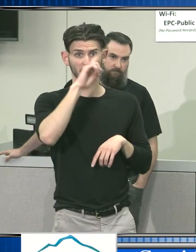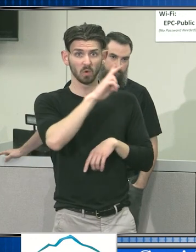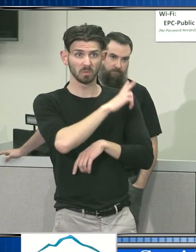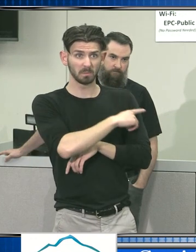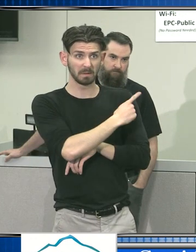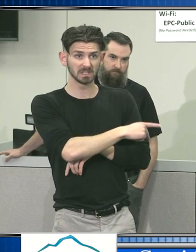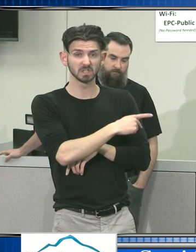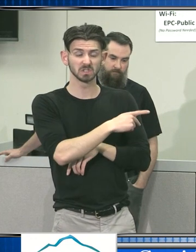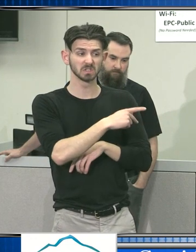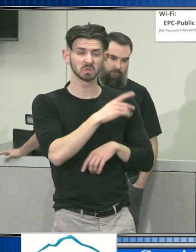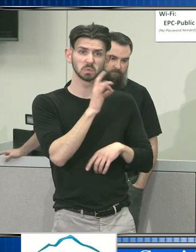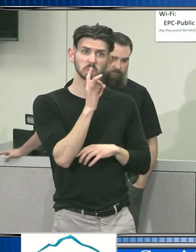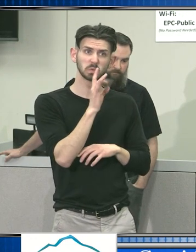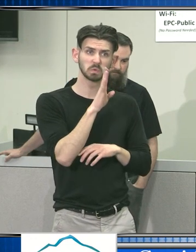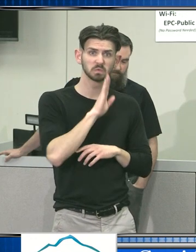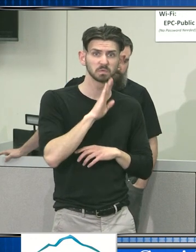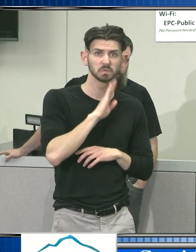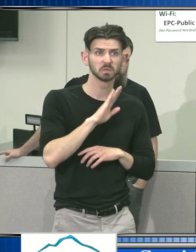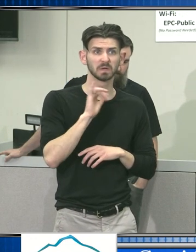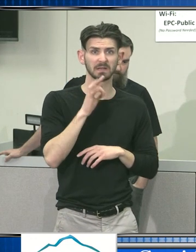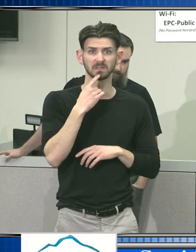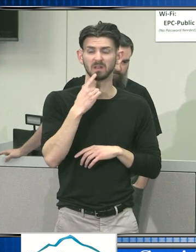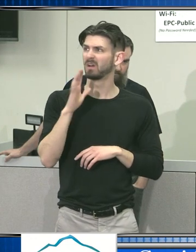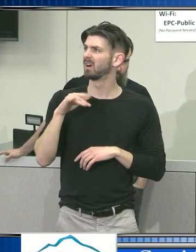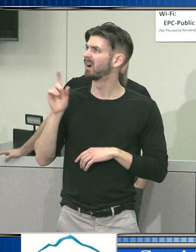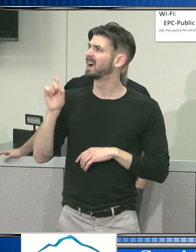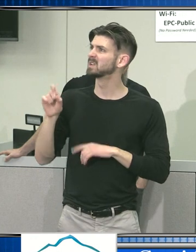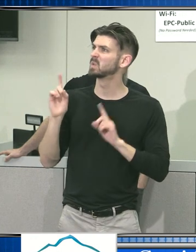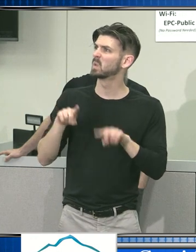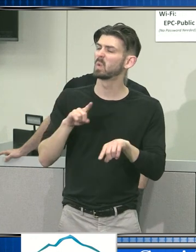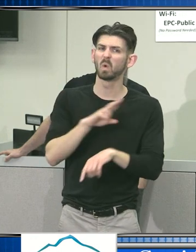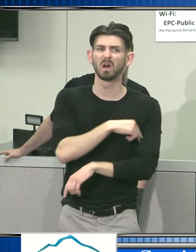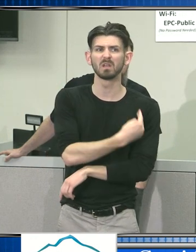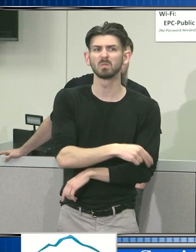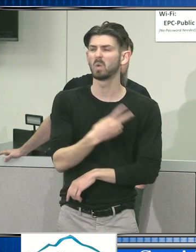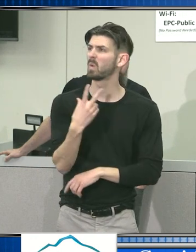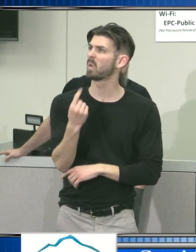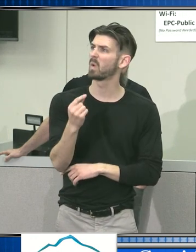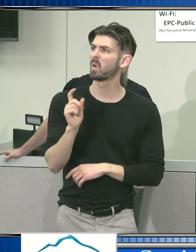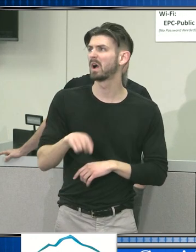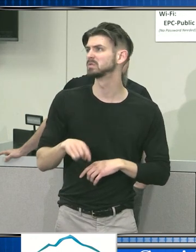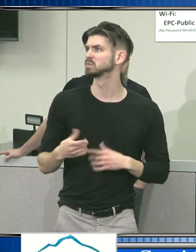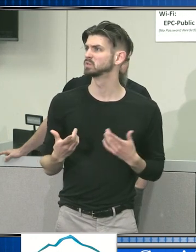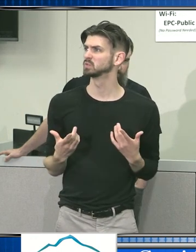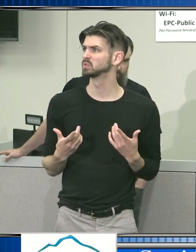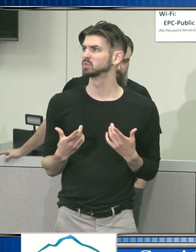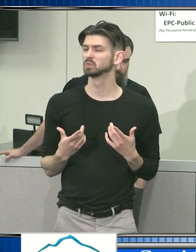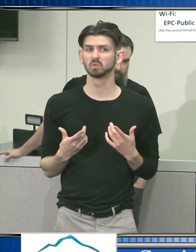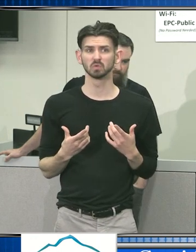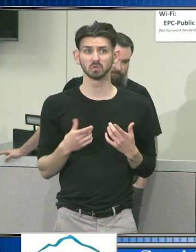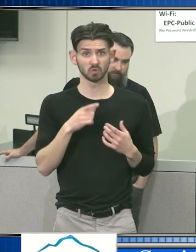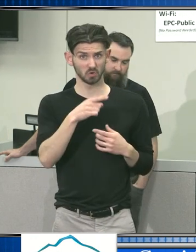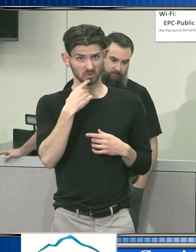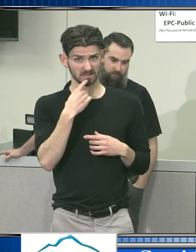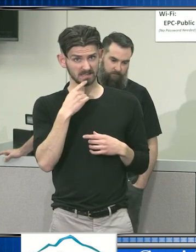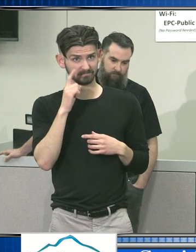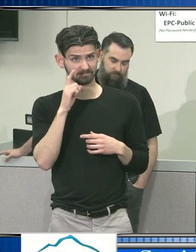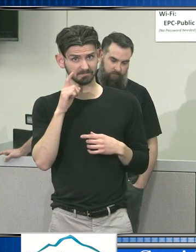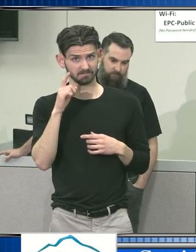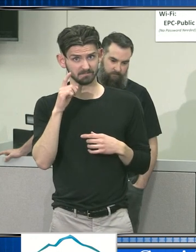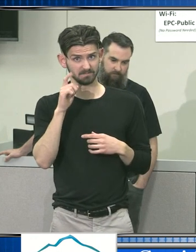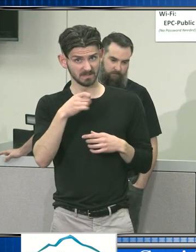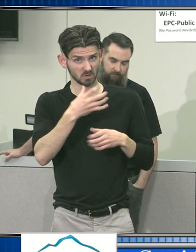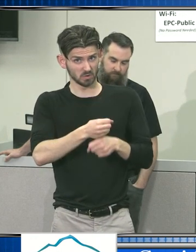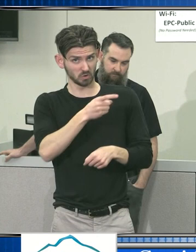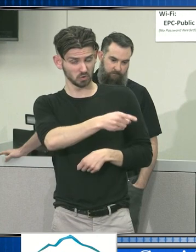are saying, maybe I need to go to the hospital. What are you saying? What are you saying? I need to get there. But you're basically asking them to trust you. Well, to trust the